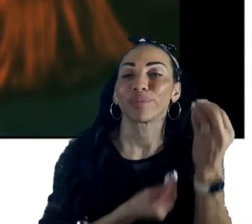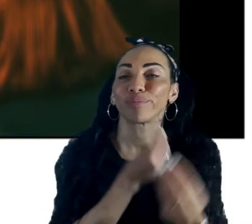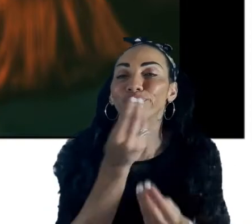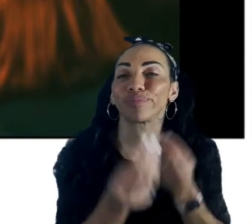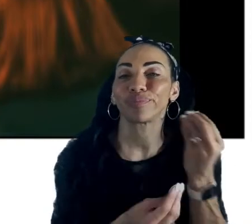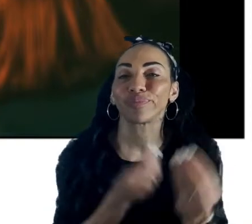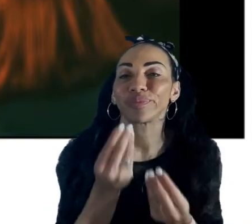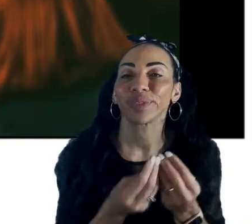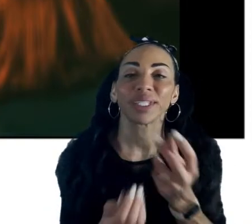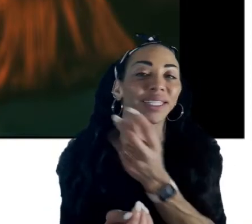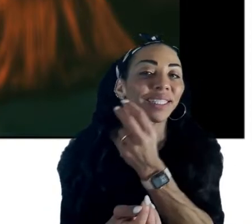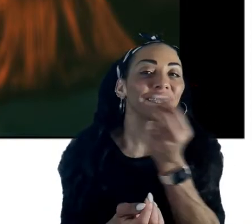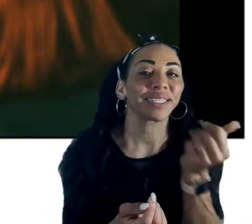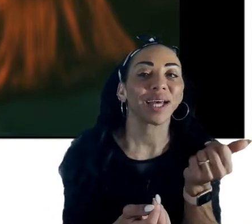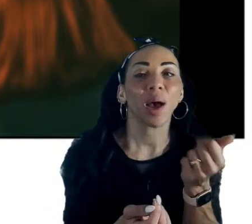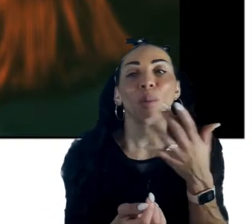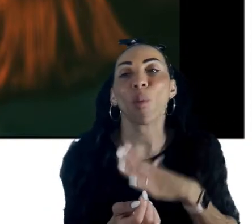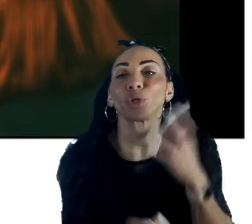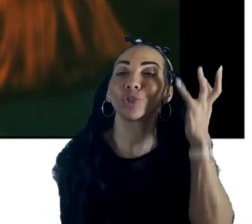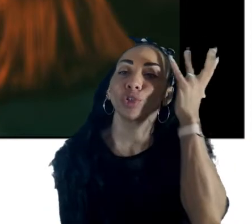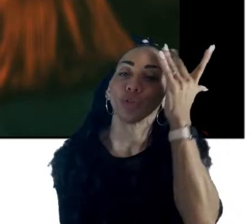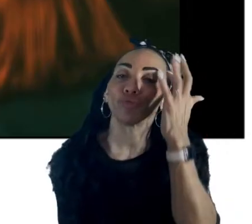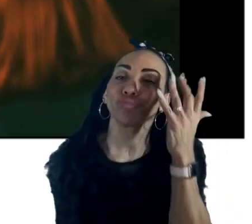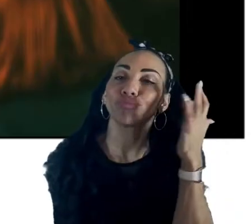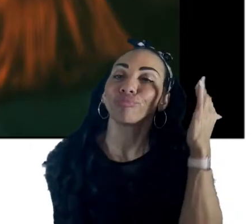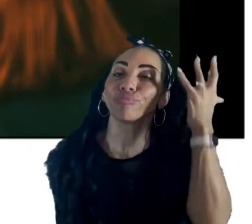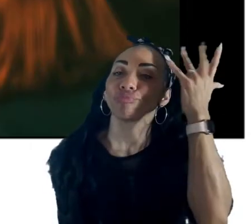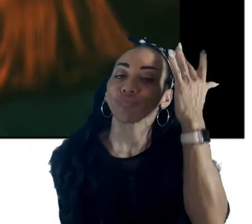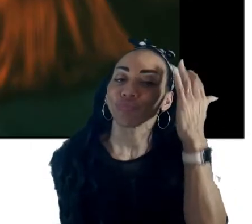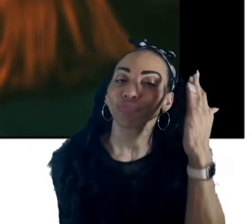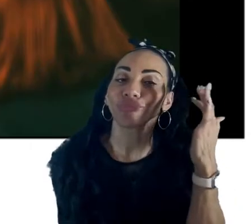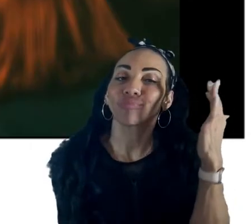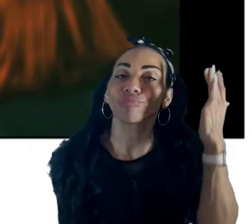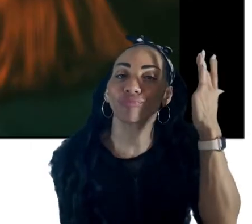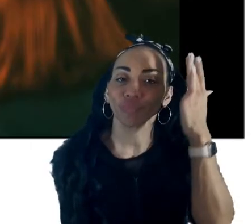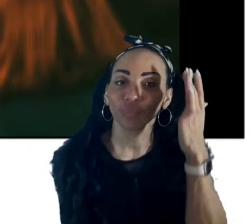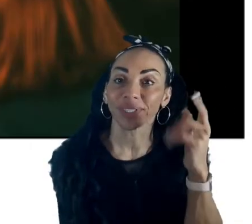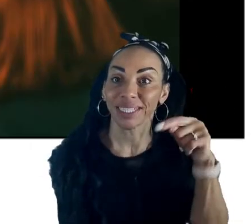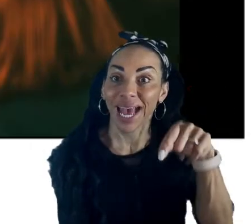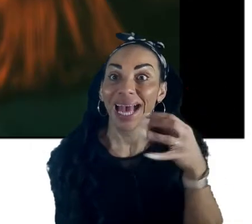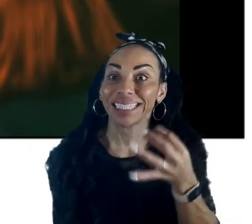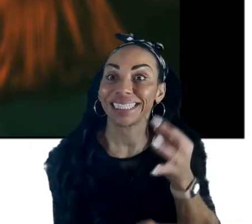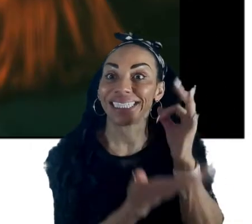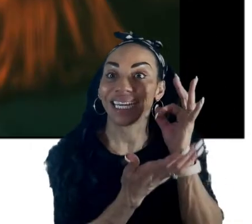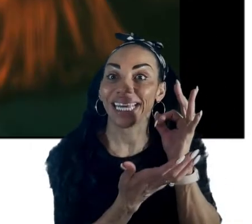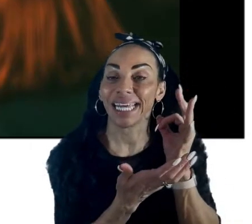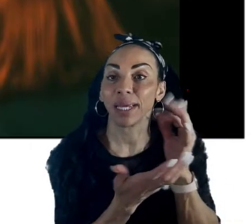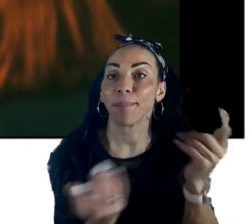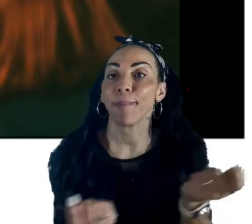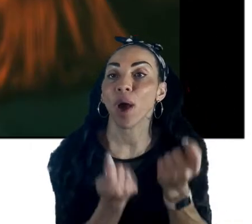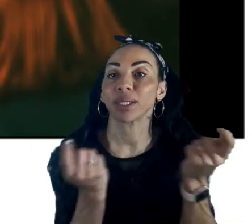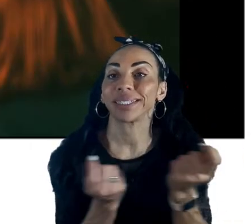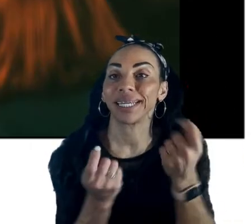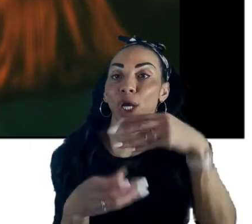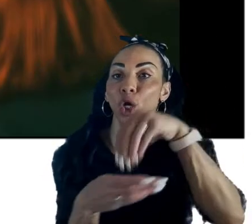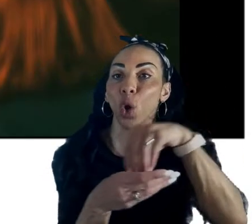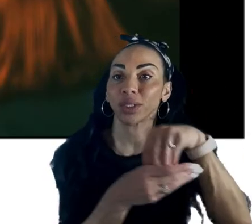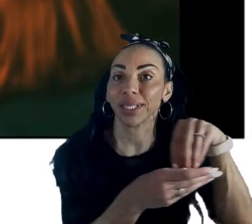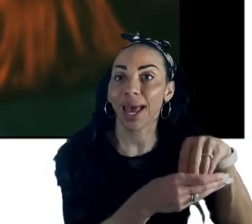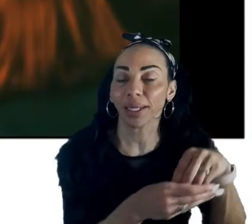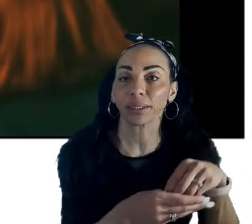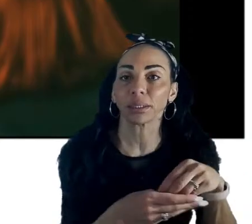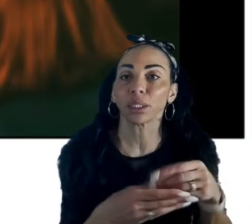bit more reflective. This allows that to happen because I always have these like